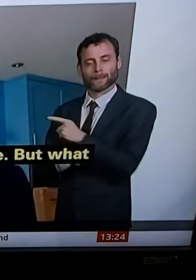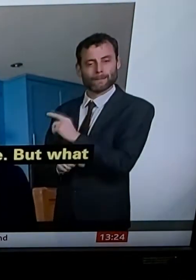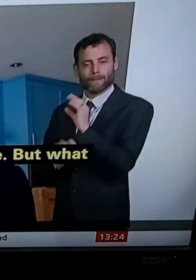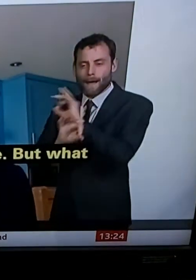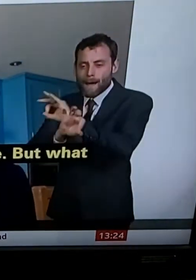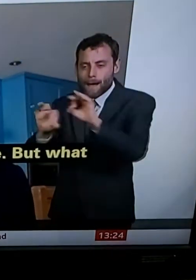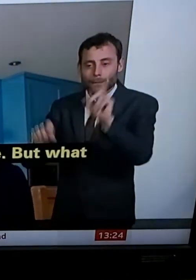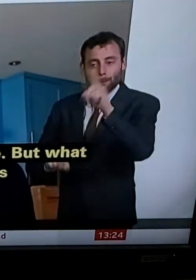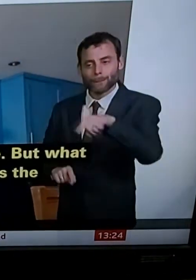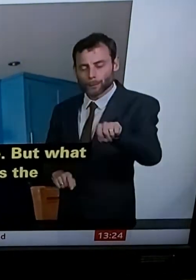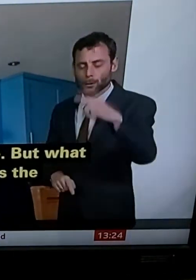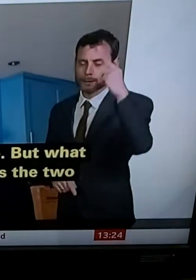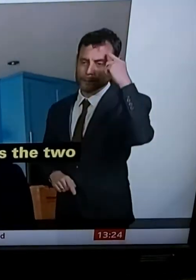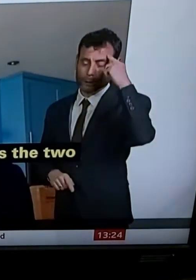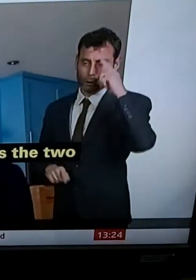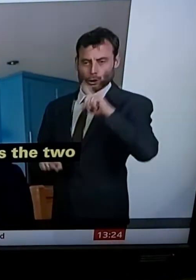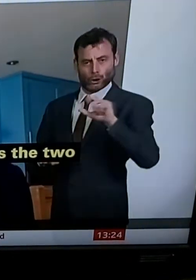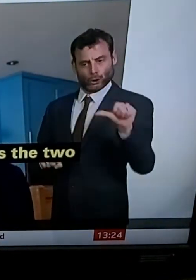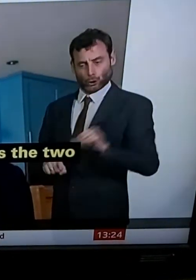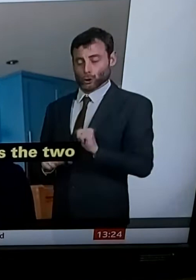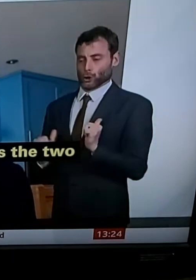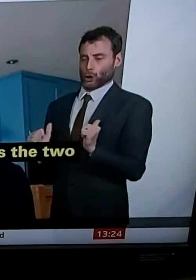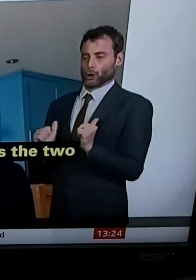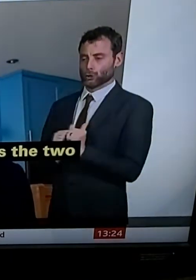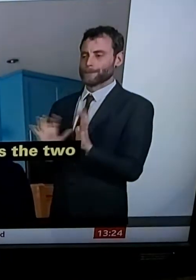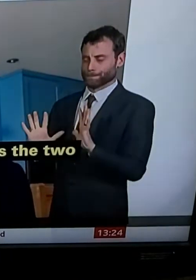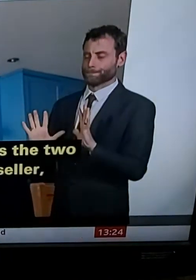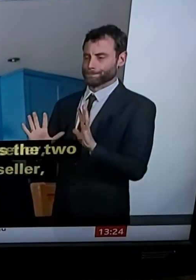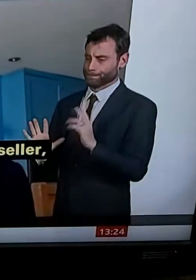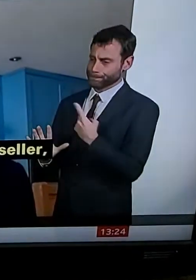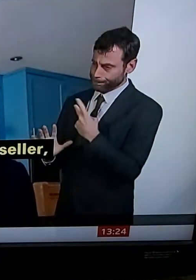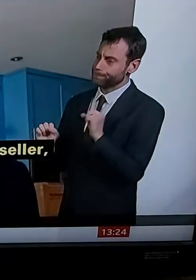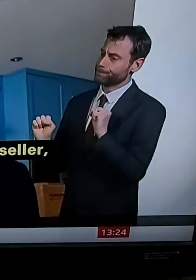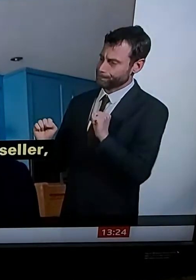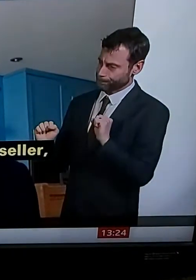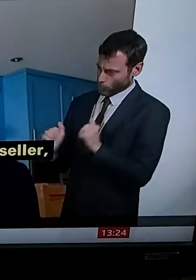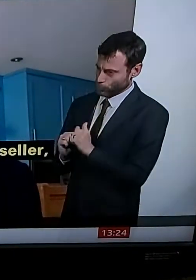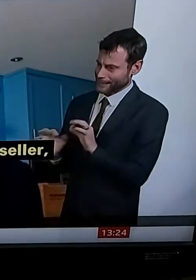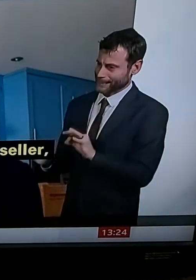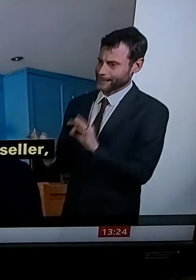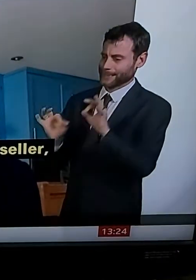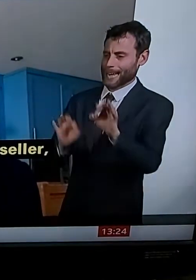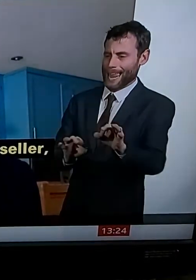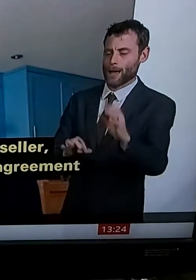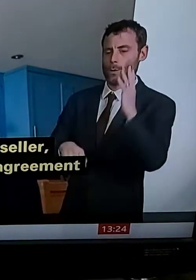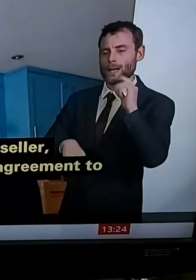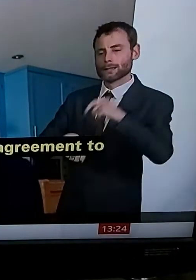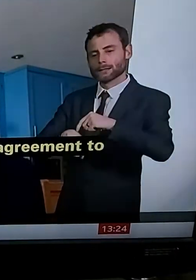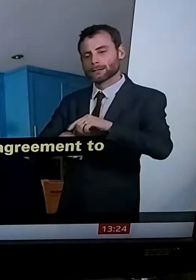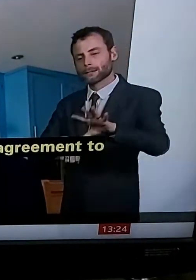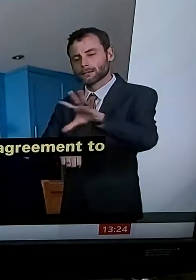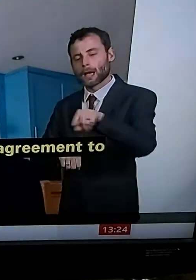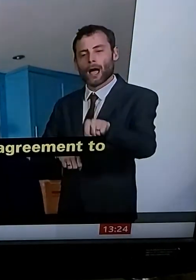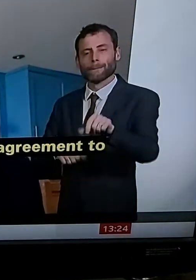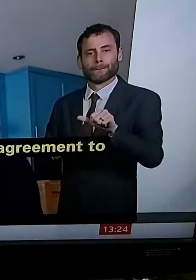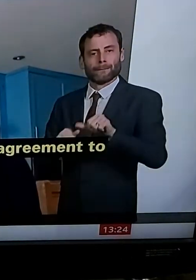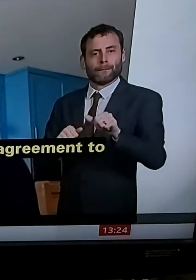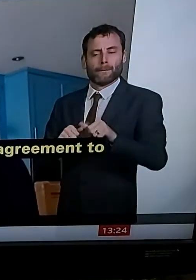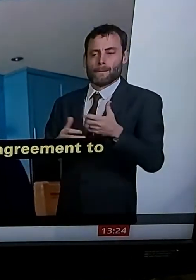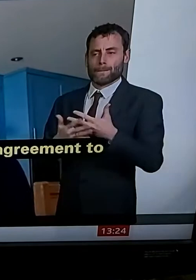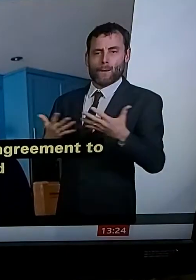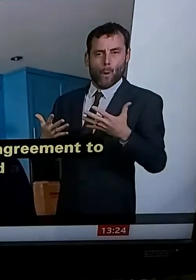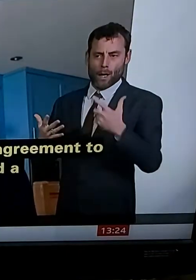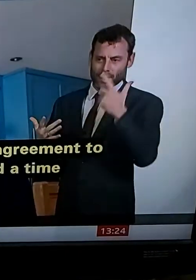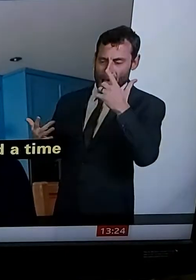seller, should make an amicable agreement to extend that date to beyond the time when restrictions on human